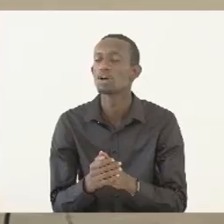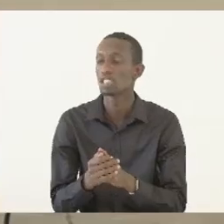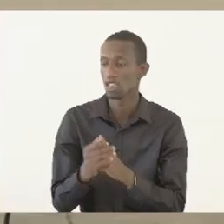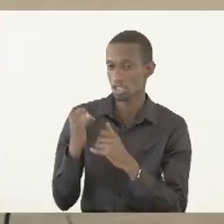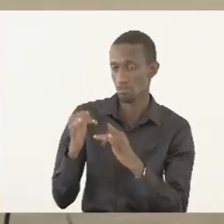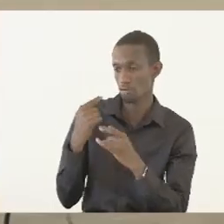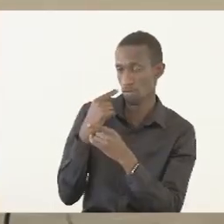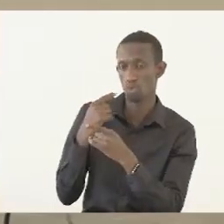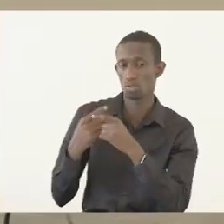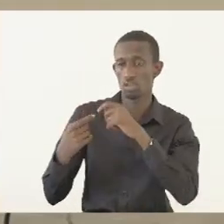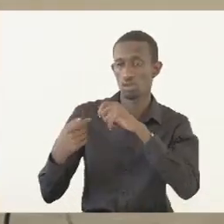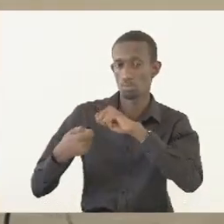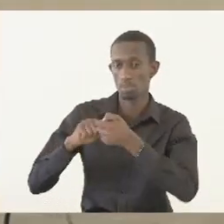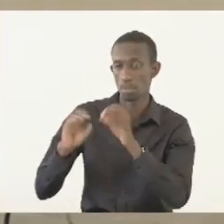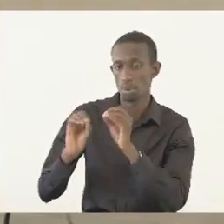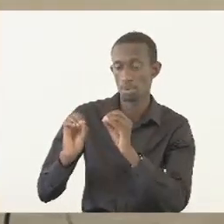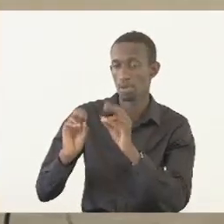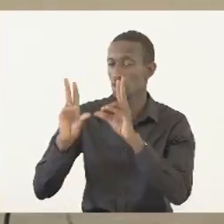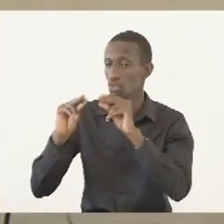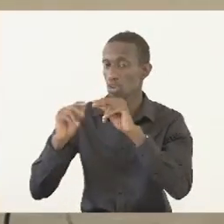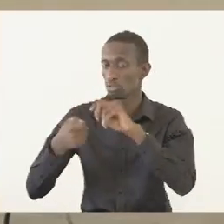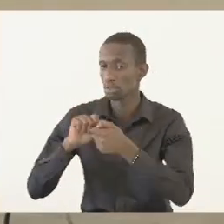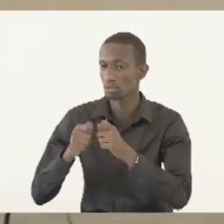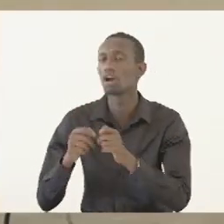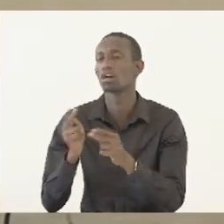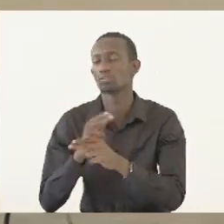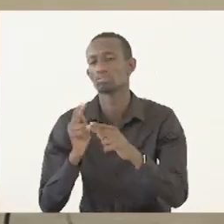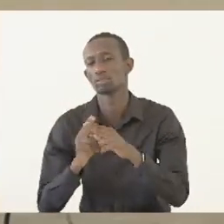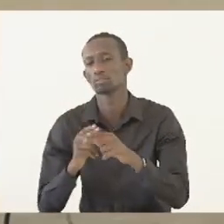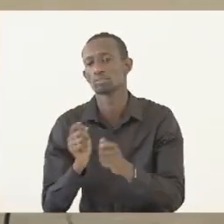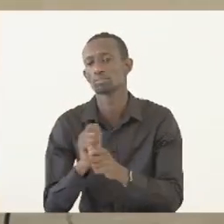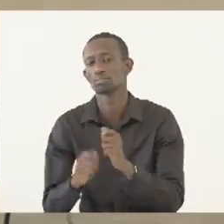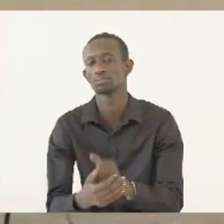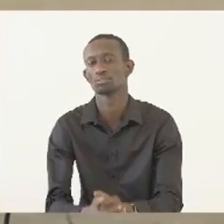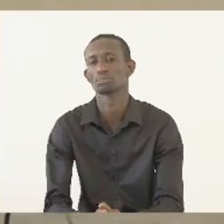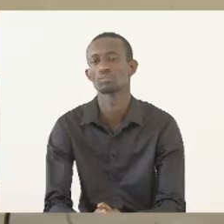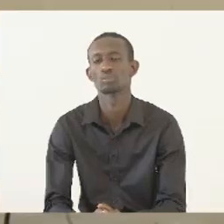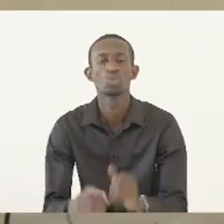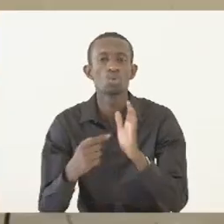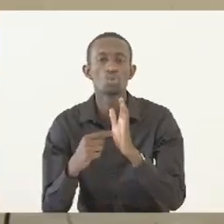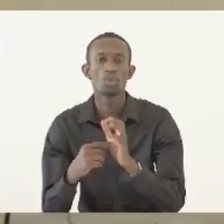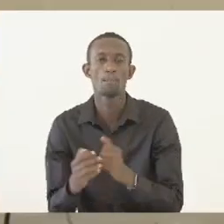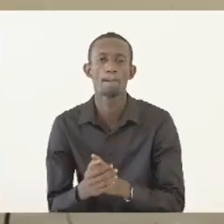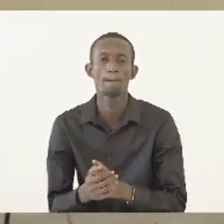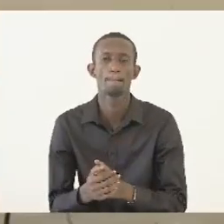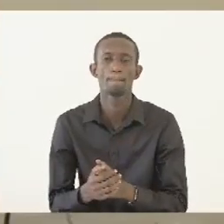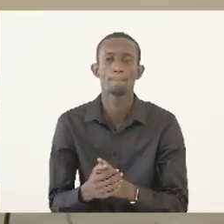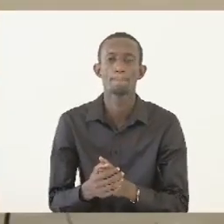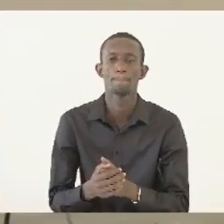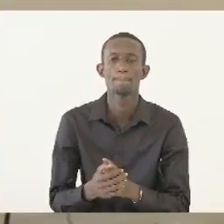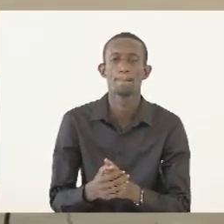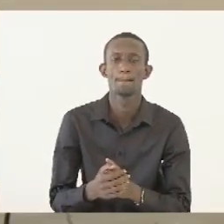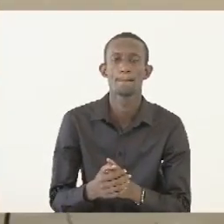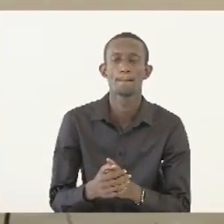non-metals. For the non-metals, let me give you an example. If you have sulfur, for example, with 2 negative, the name, we have